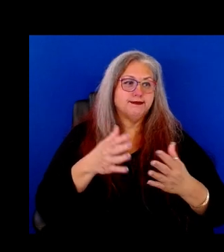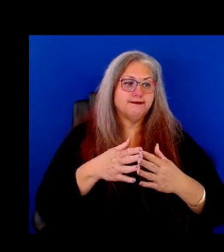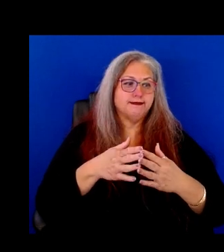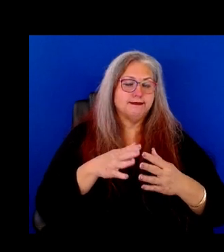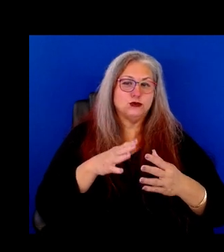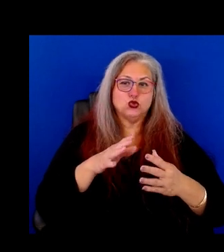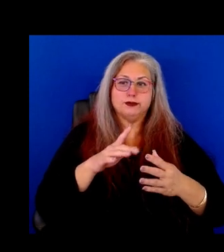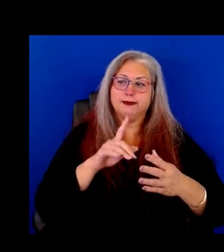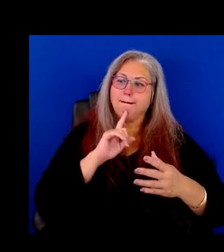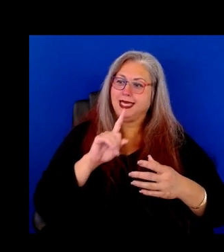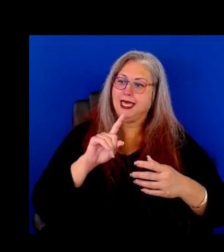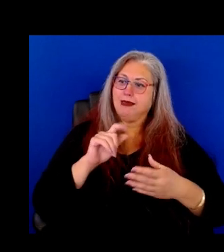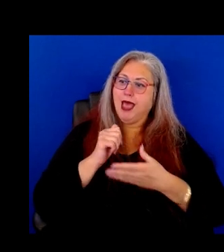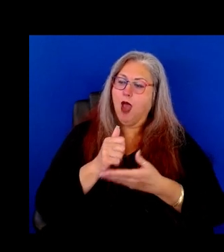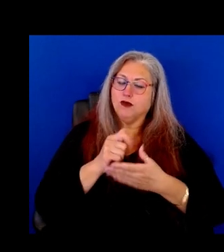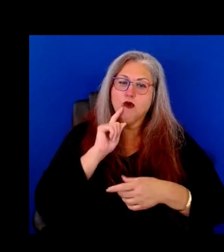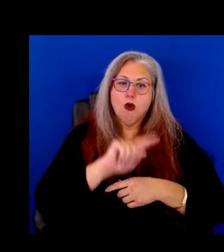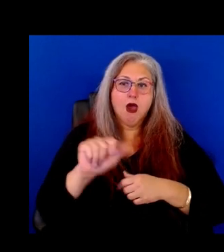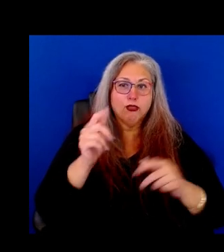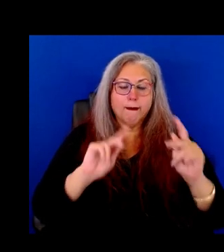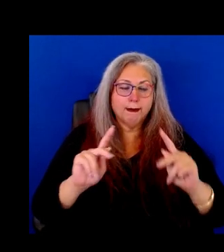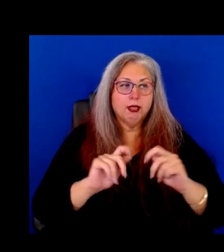be useful to other people